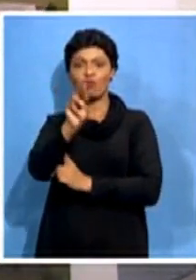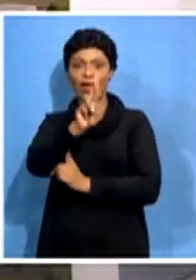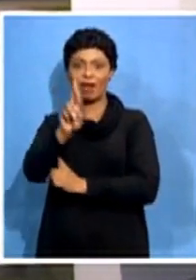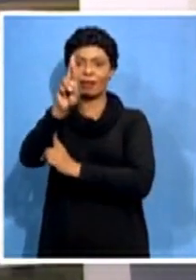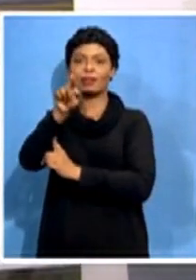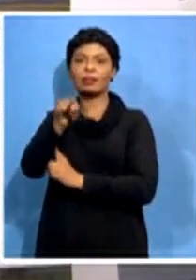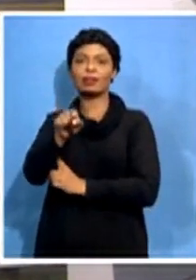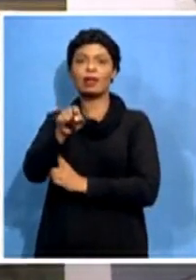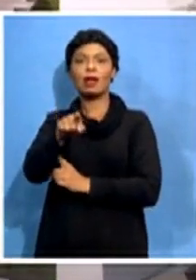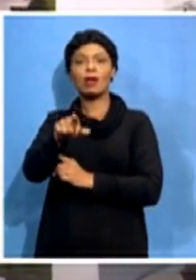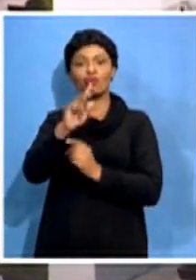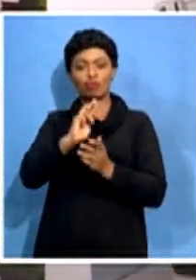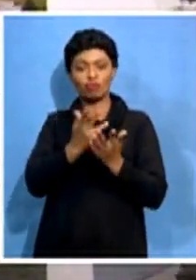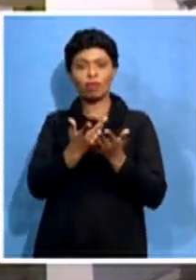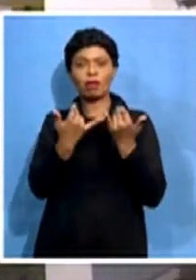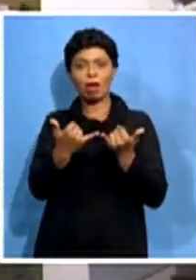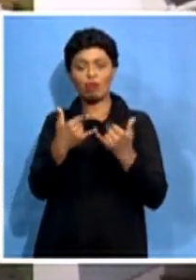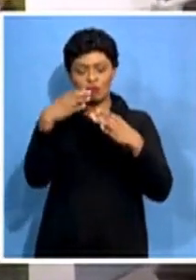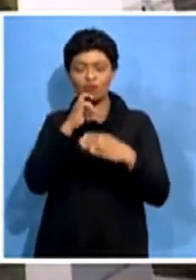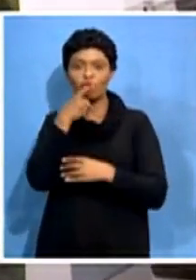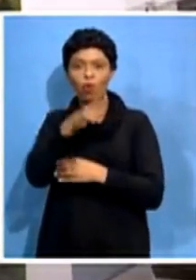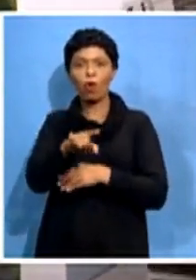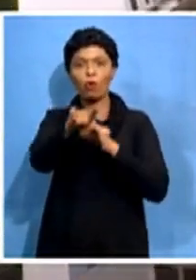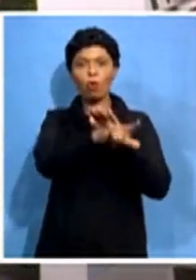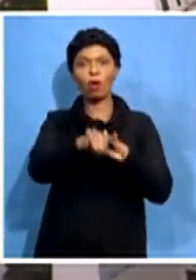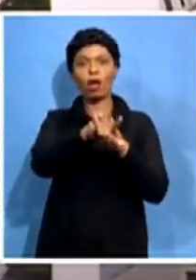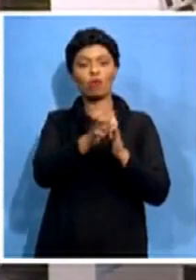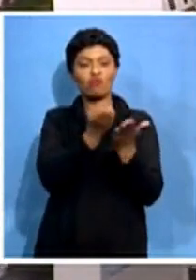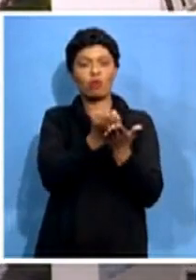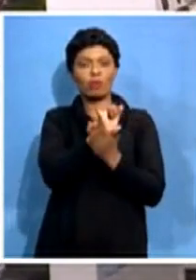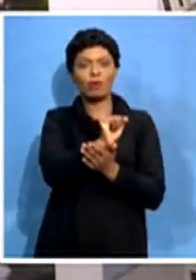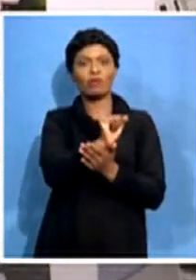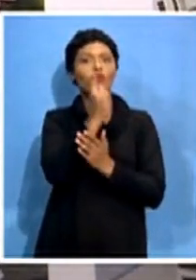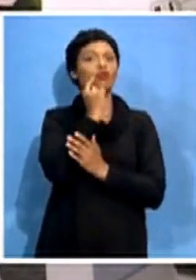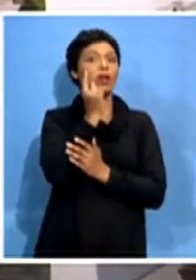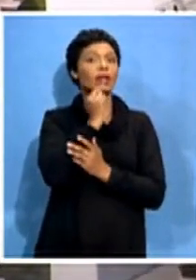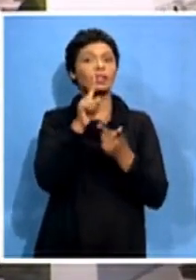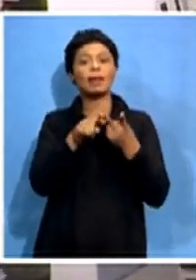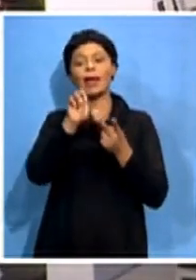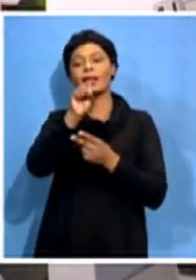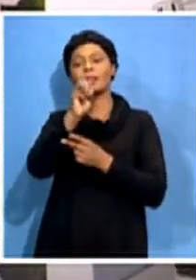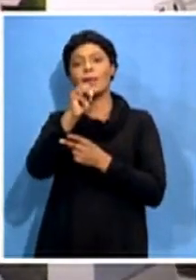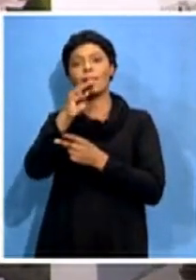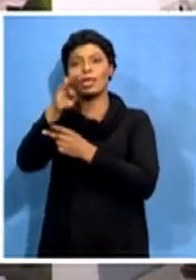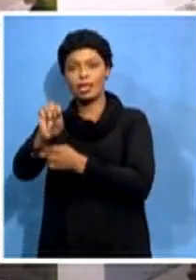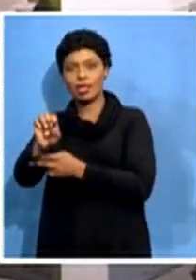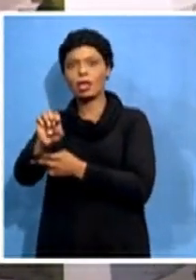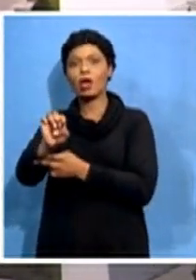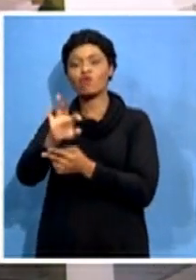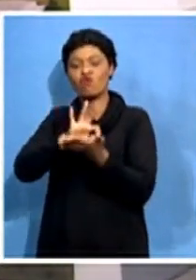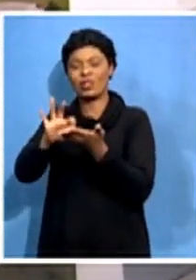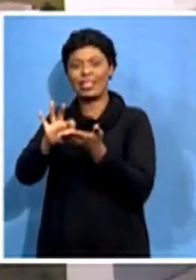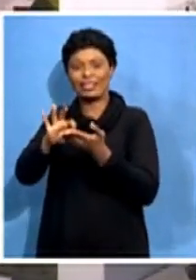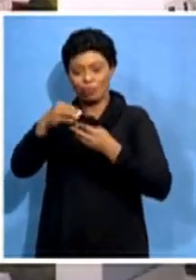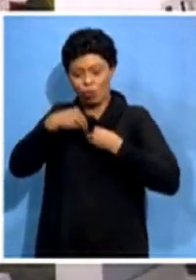and particularly amongst SMMEs that will be contracted to the main contractors here. We have already